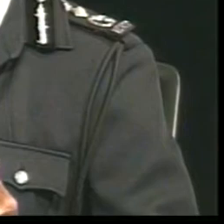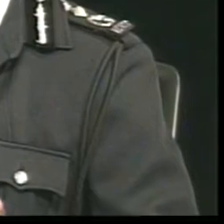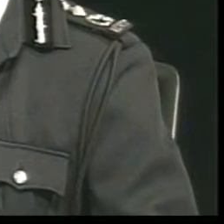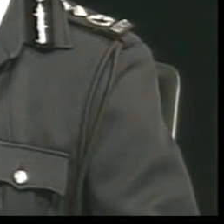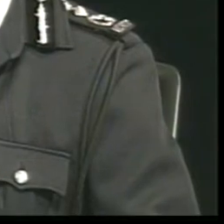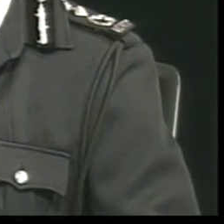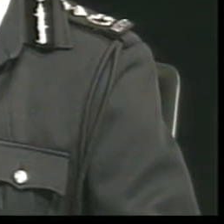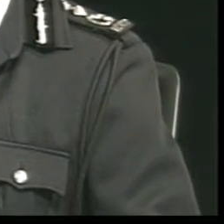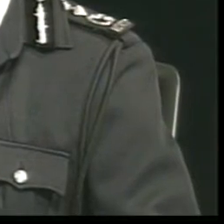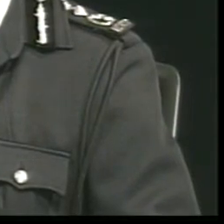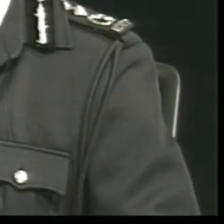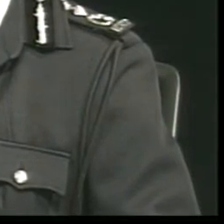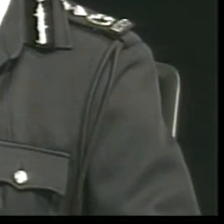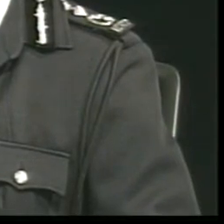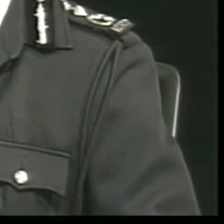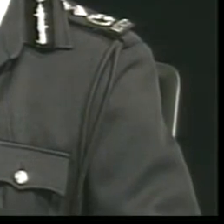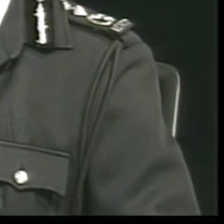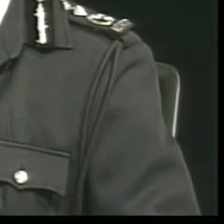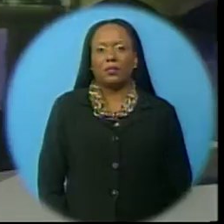of those firearms being in the area.